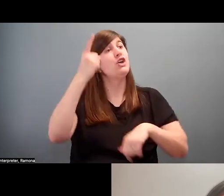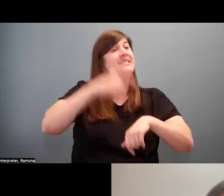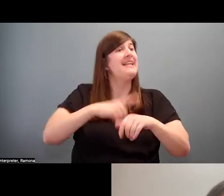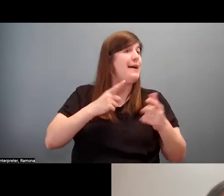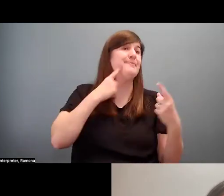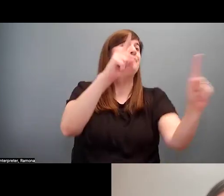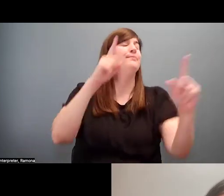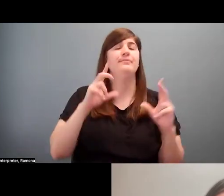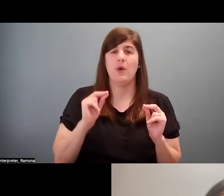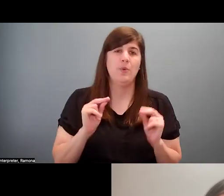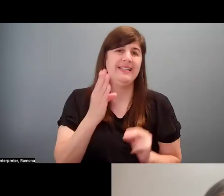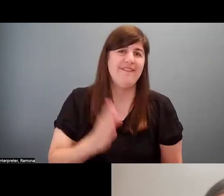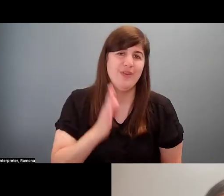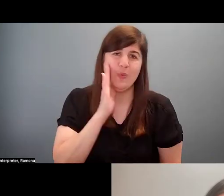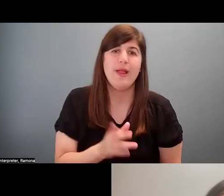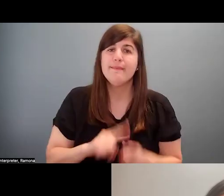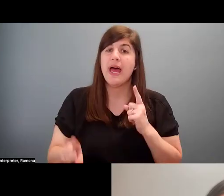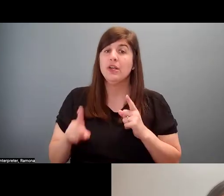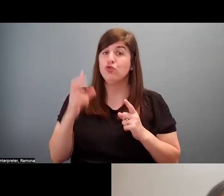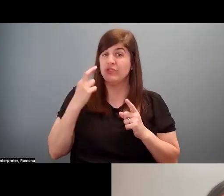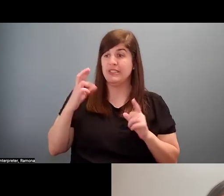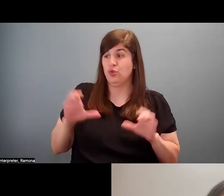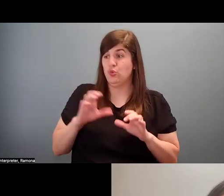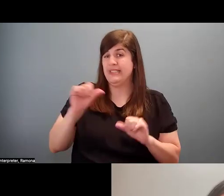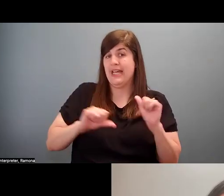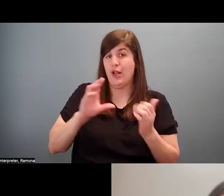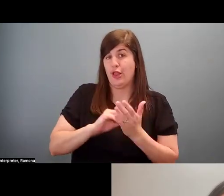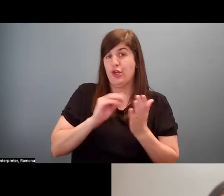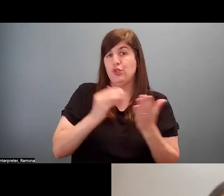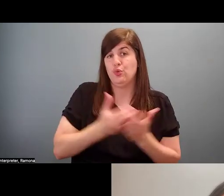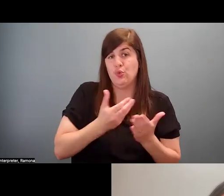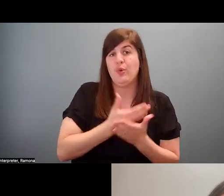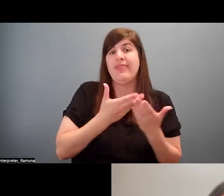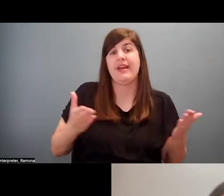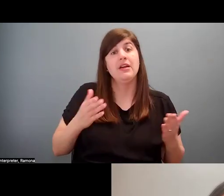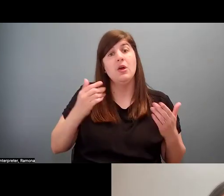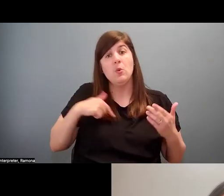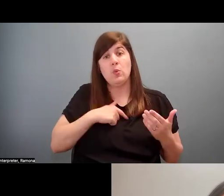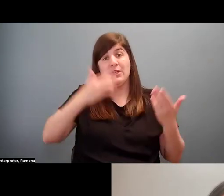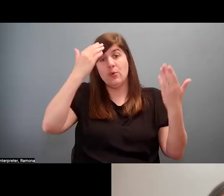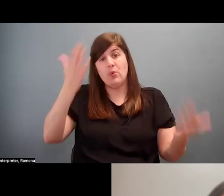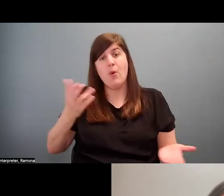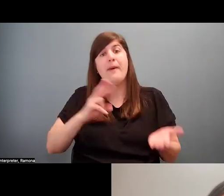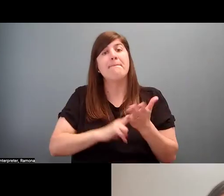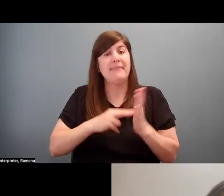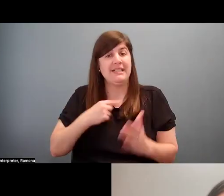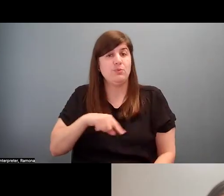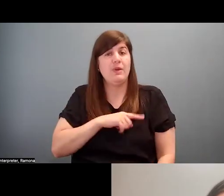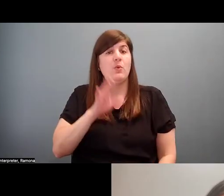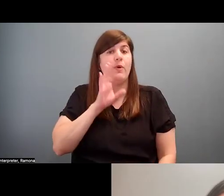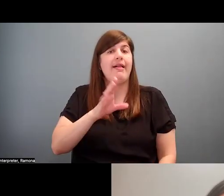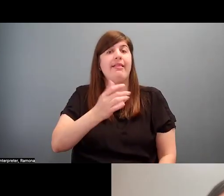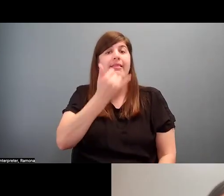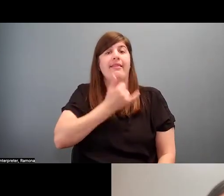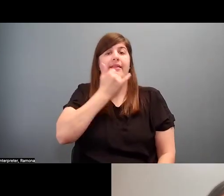doing science is to learn new things. And the fact that we don't know them means we're going to get things wrong along the way. If we